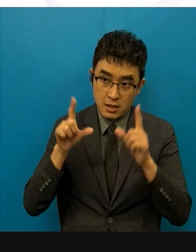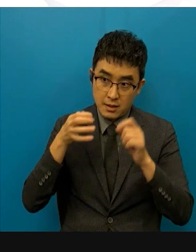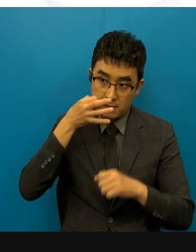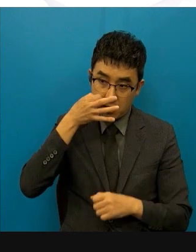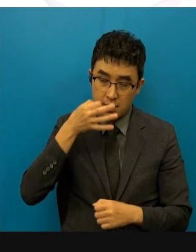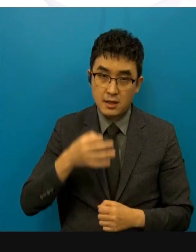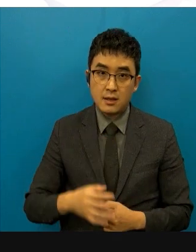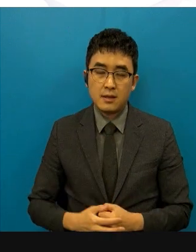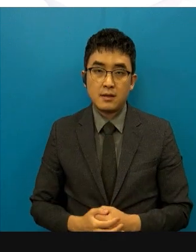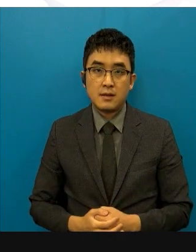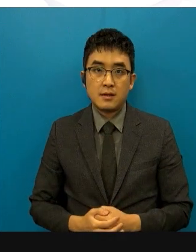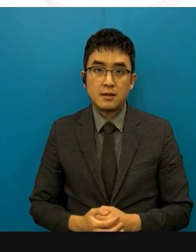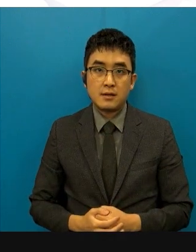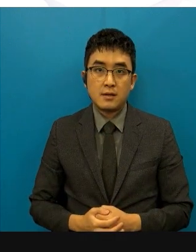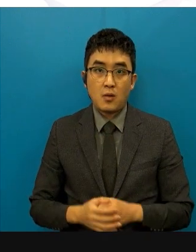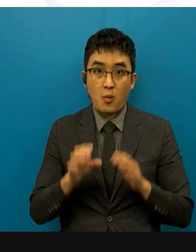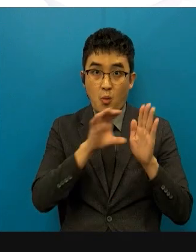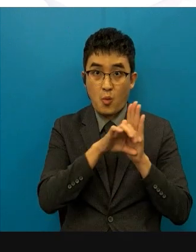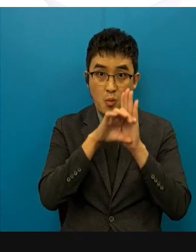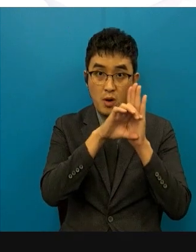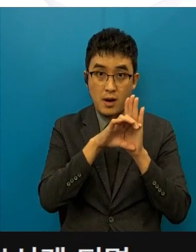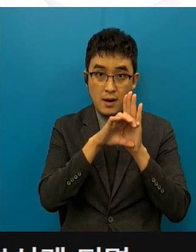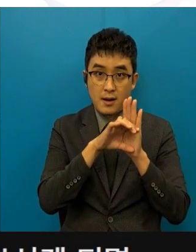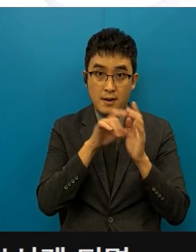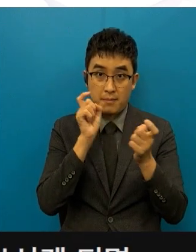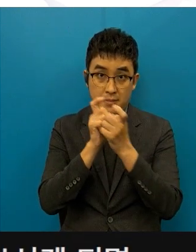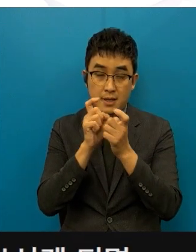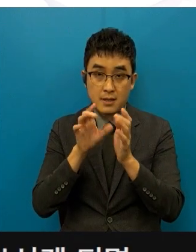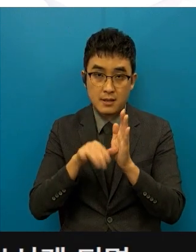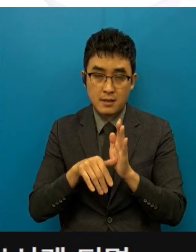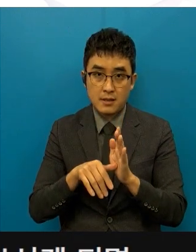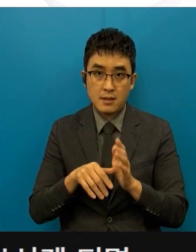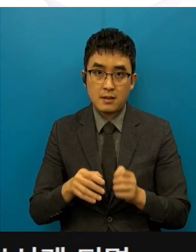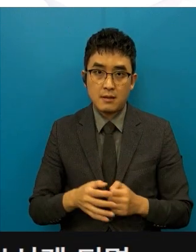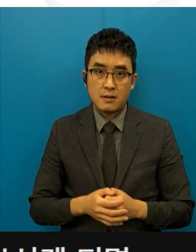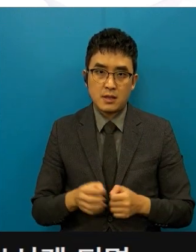Corona-19. So as the situation